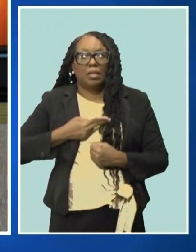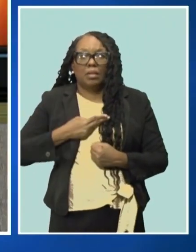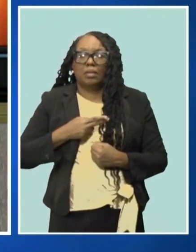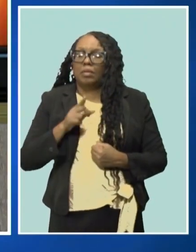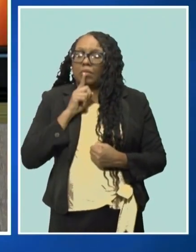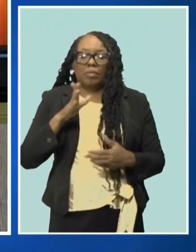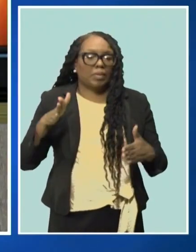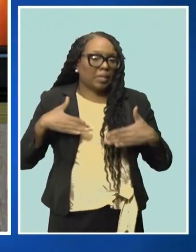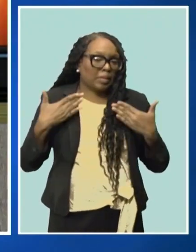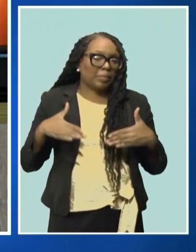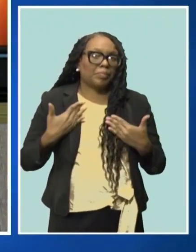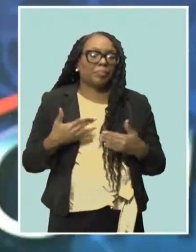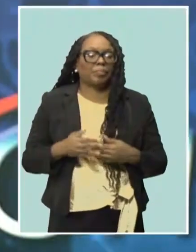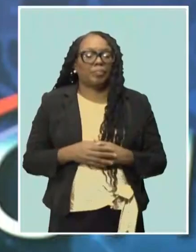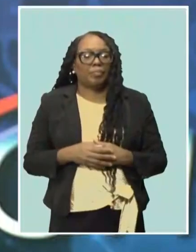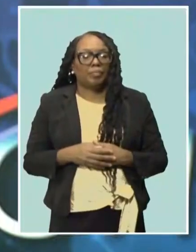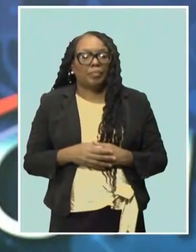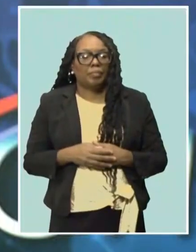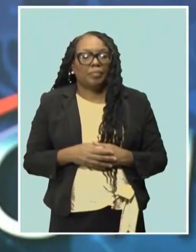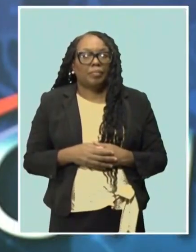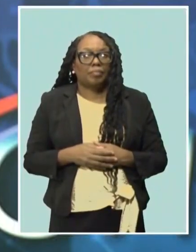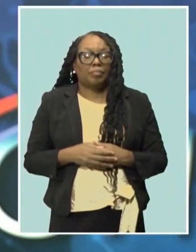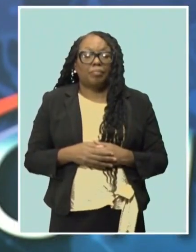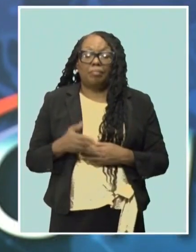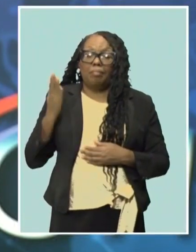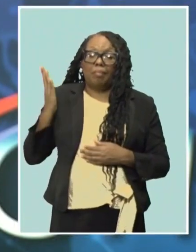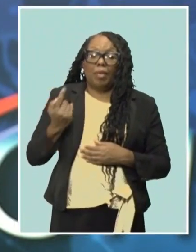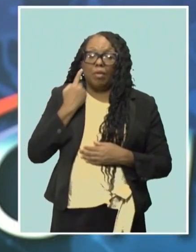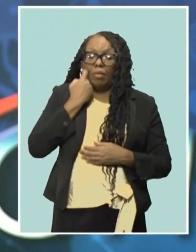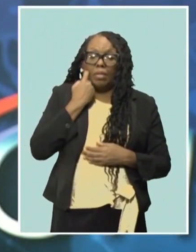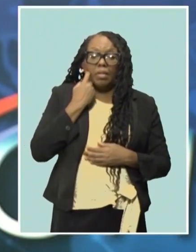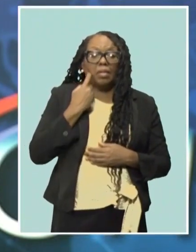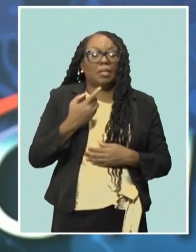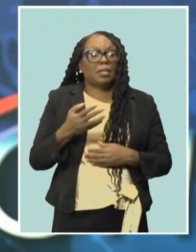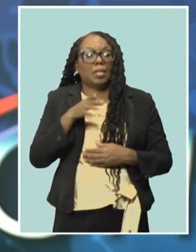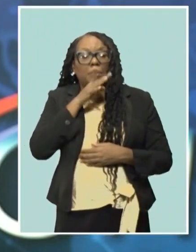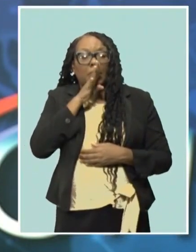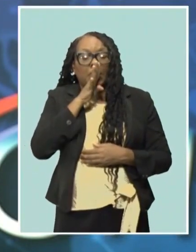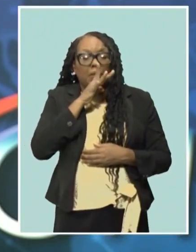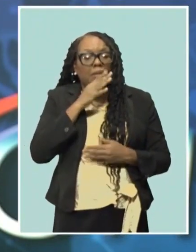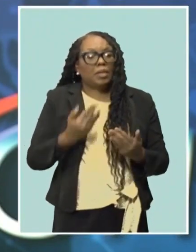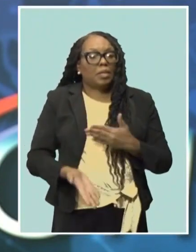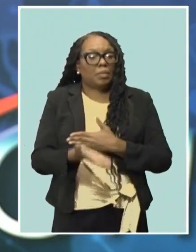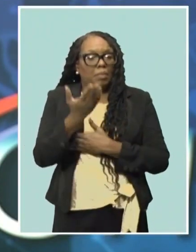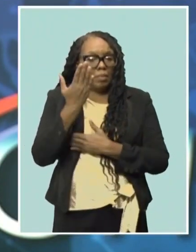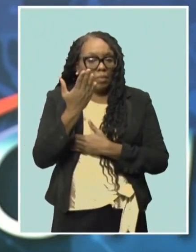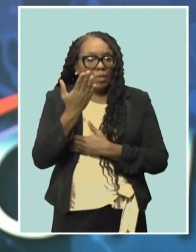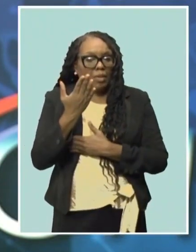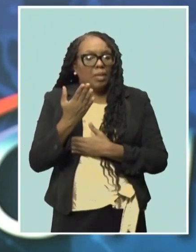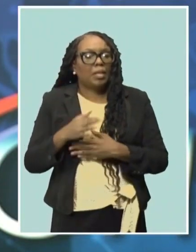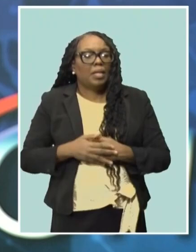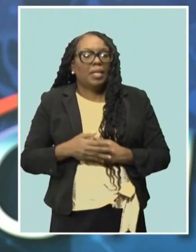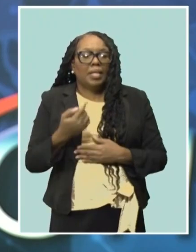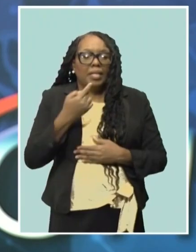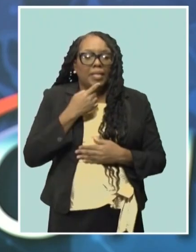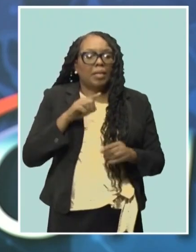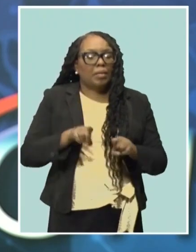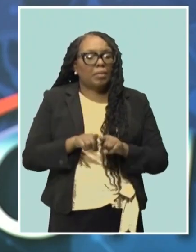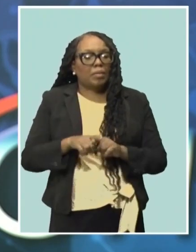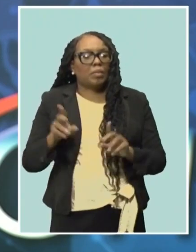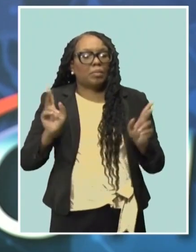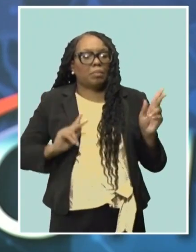rejoice about that. Mr. Holloway was a guest on Morning Barbados. Another aspect of the budget he welcomes is